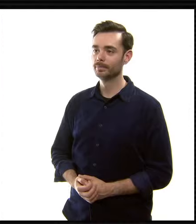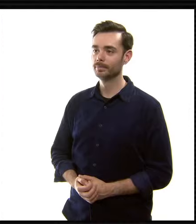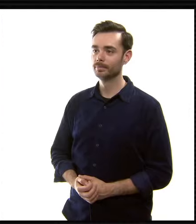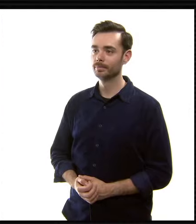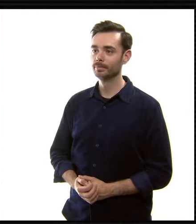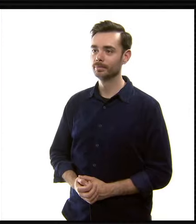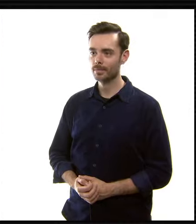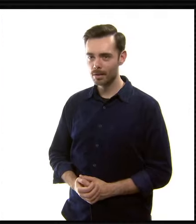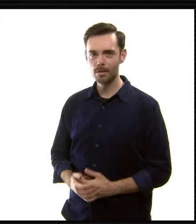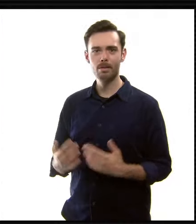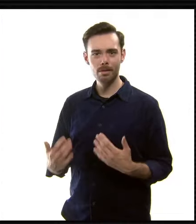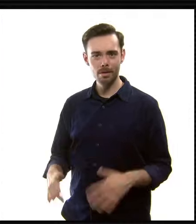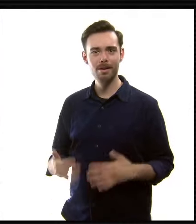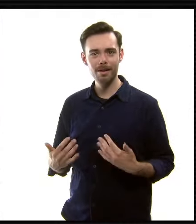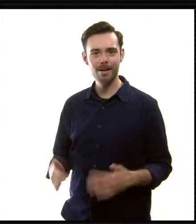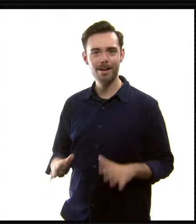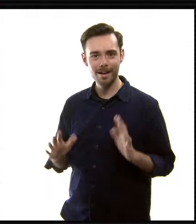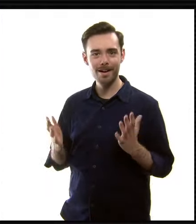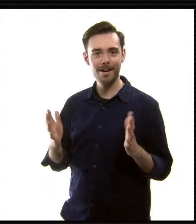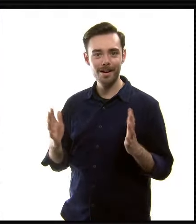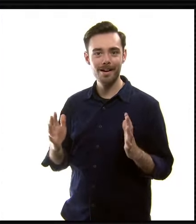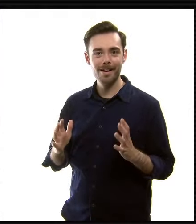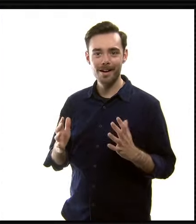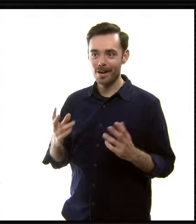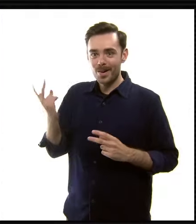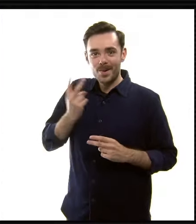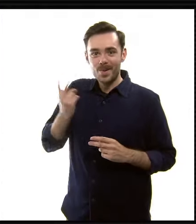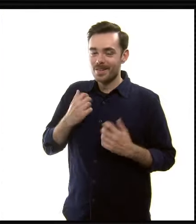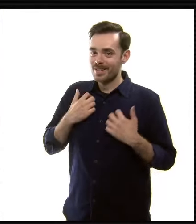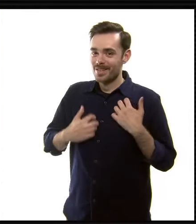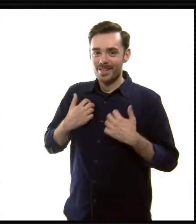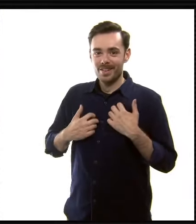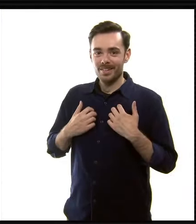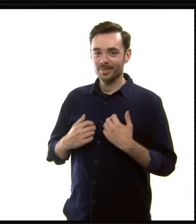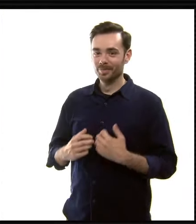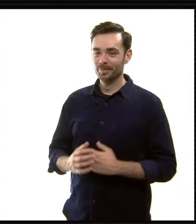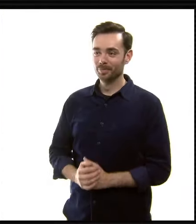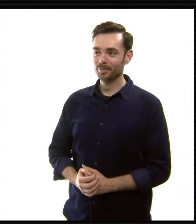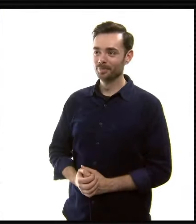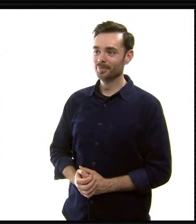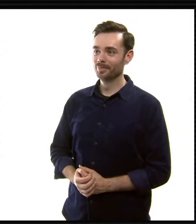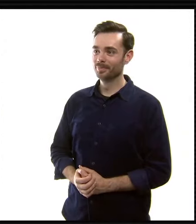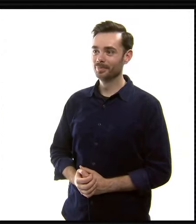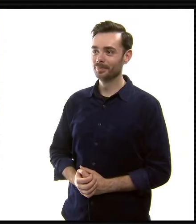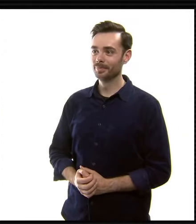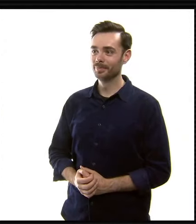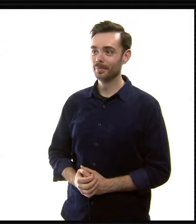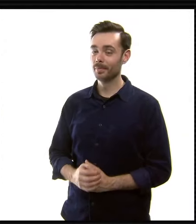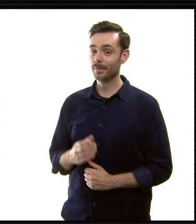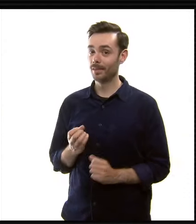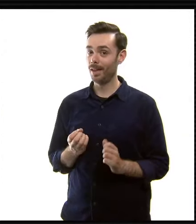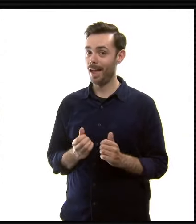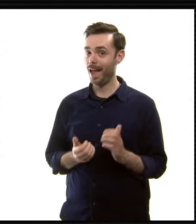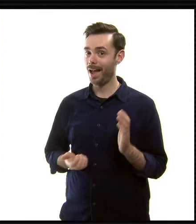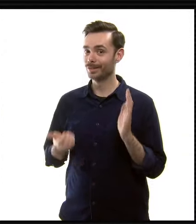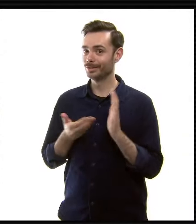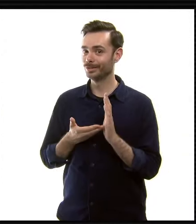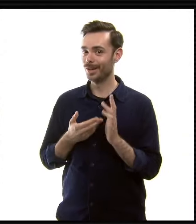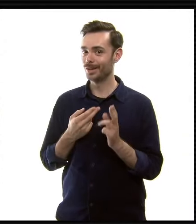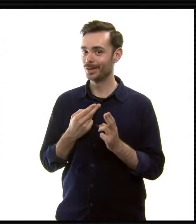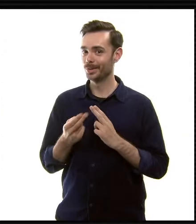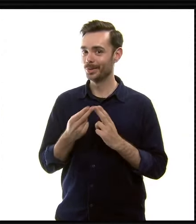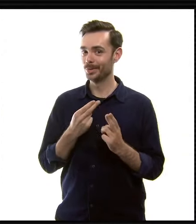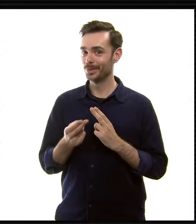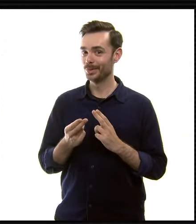Yeah. My boys will be very excited. And as an additional Ninjago bit of news nugget, I